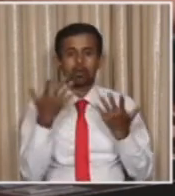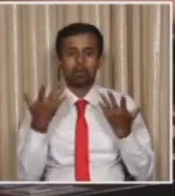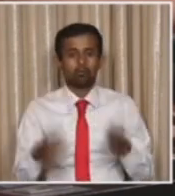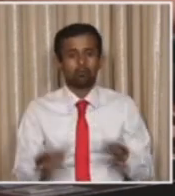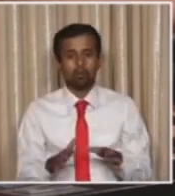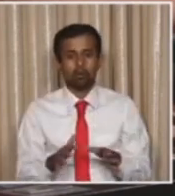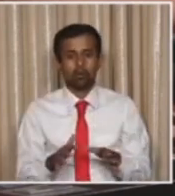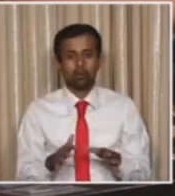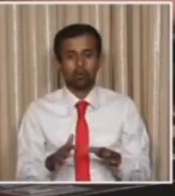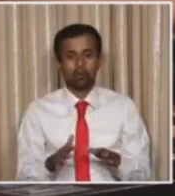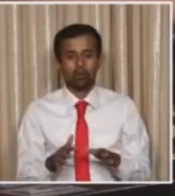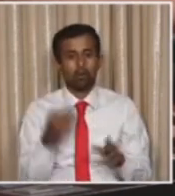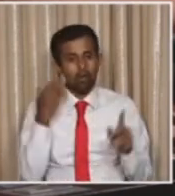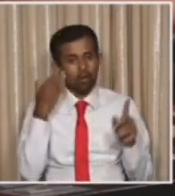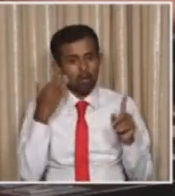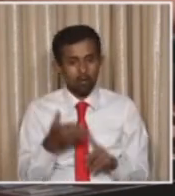that